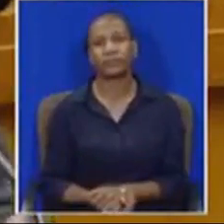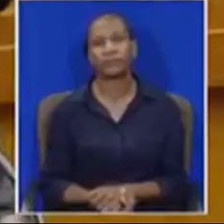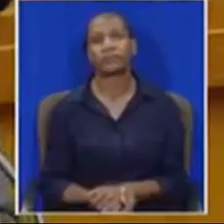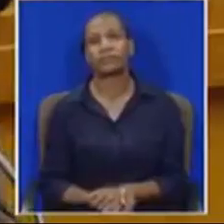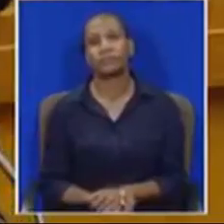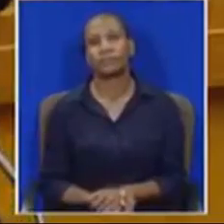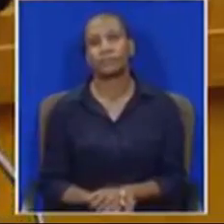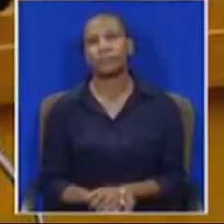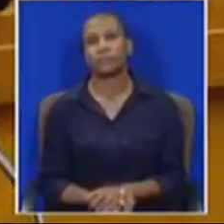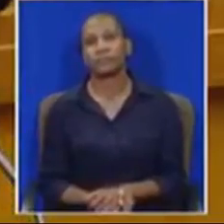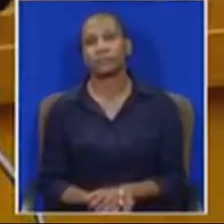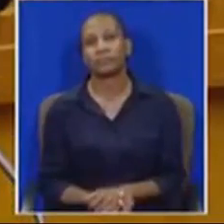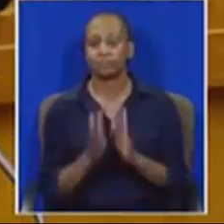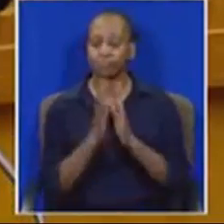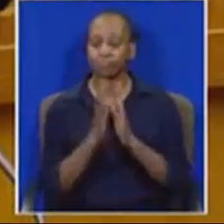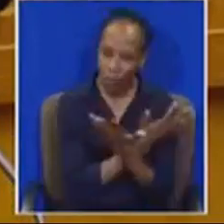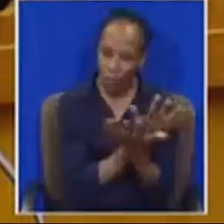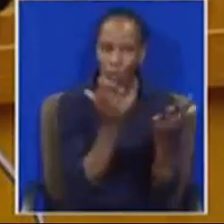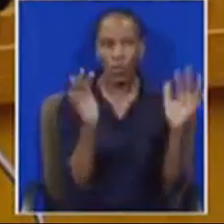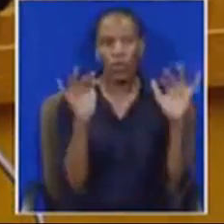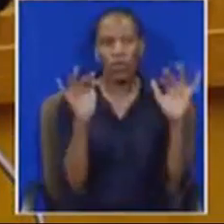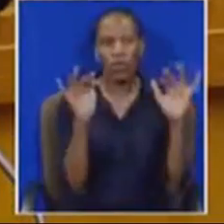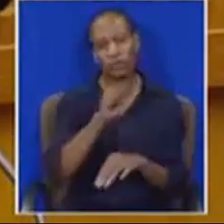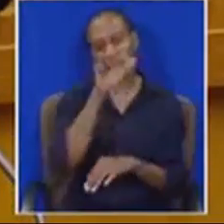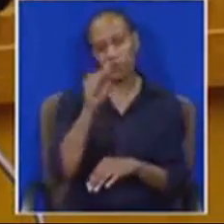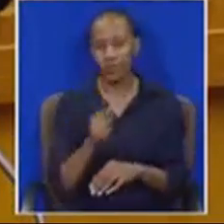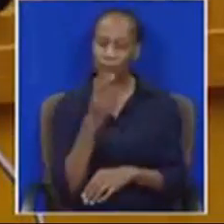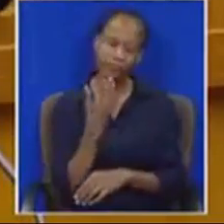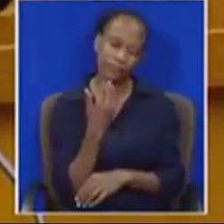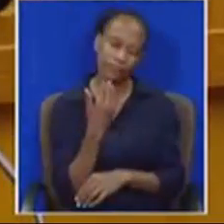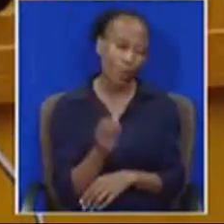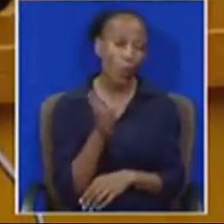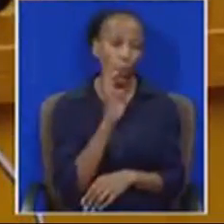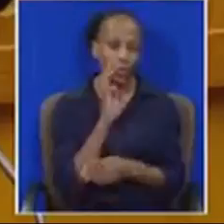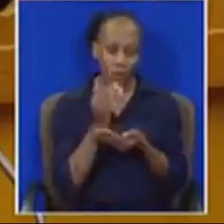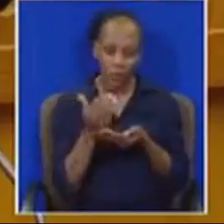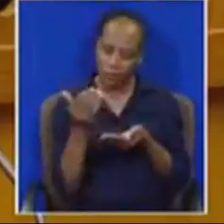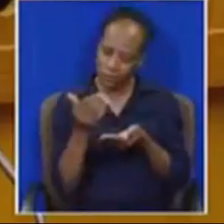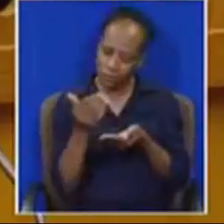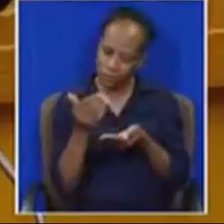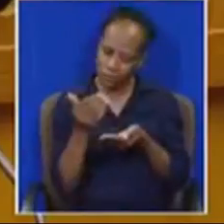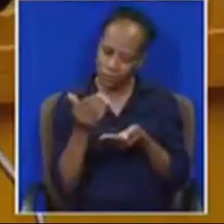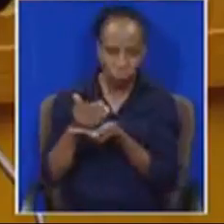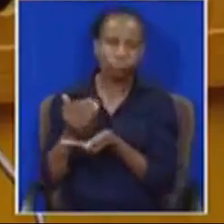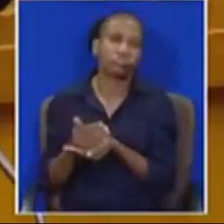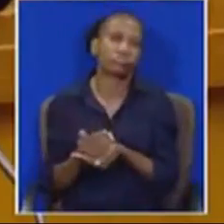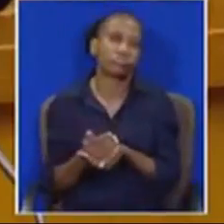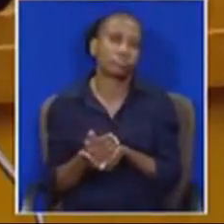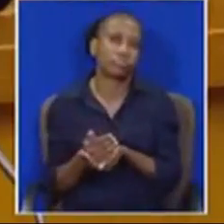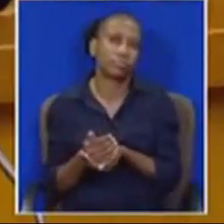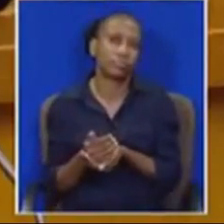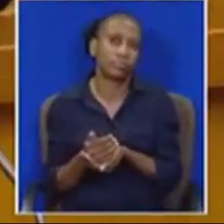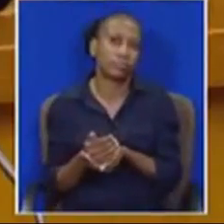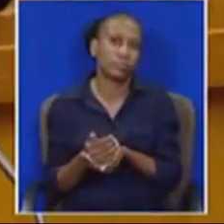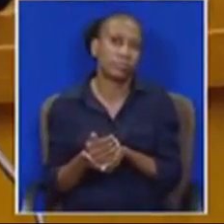We call on everyone in the country to use water sparingly, as we are